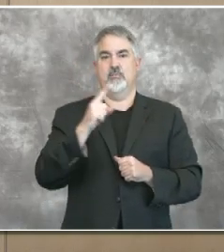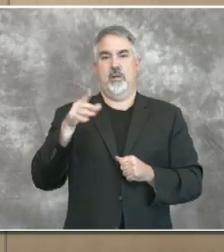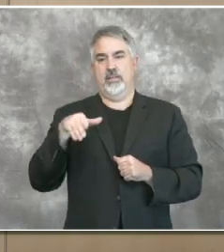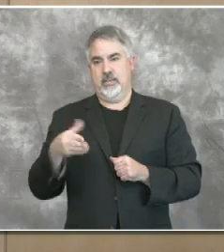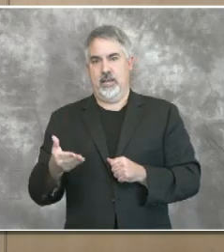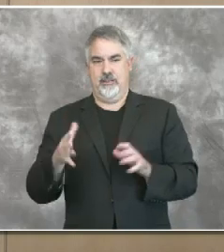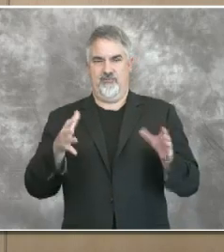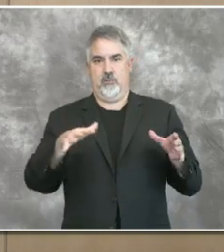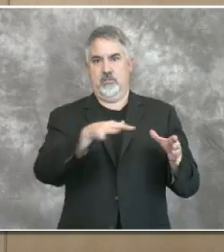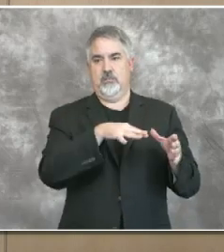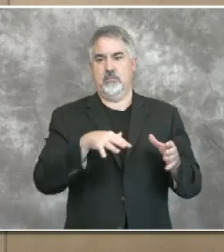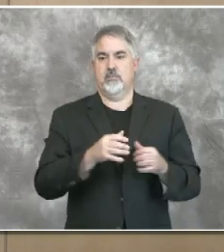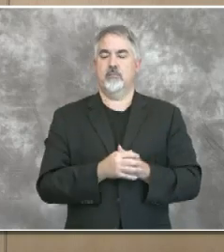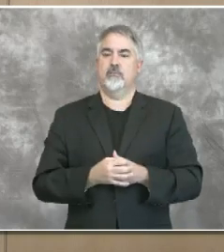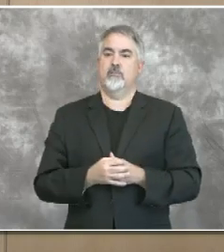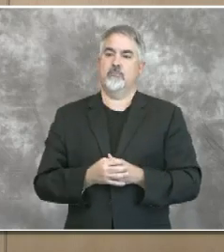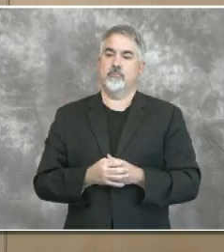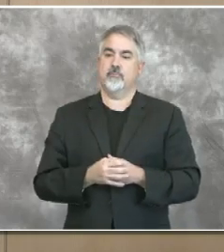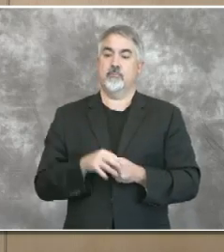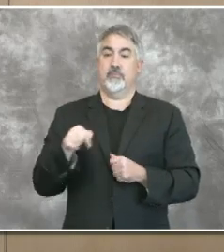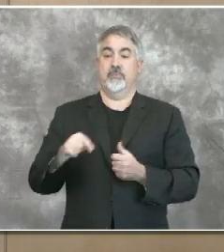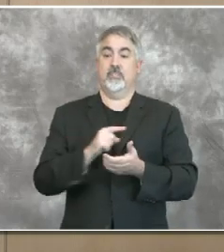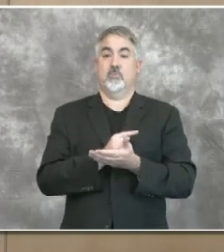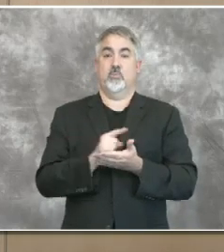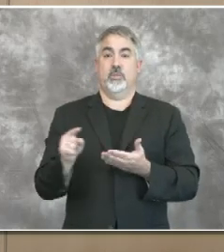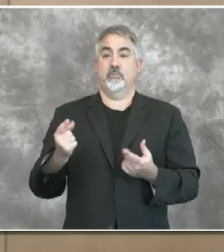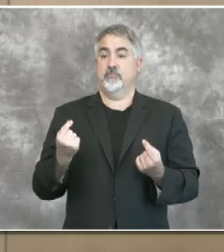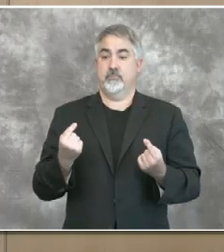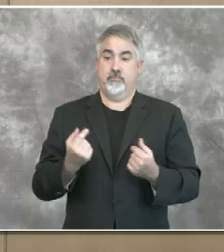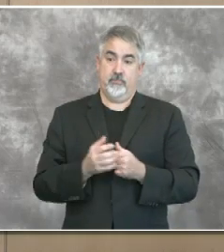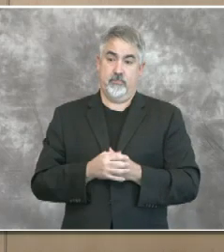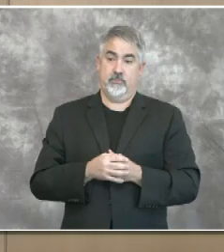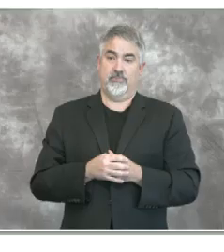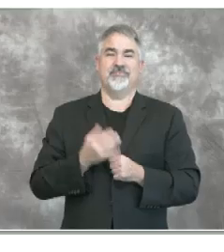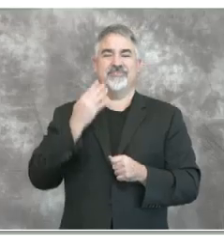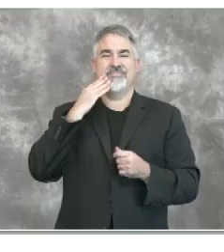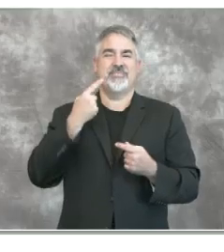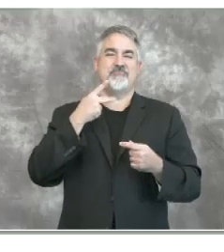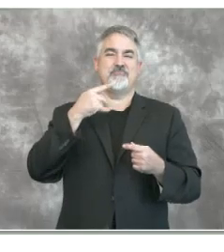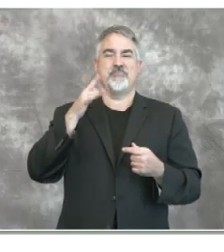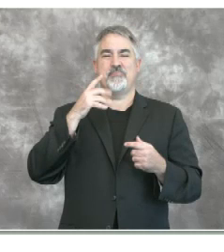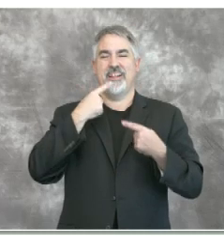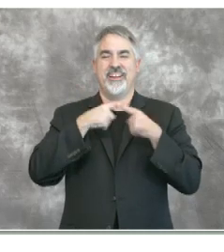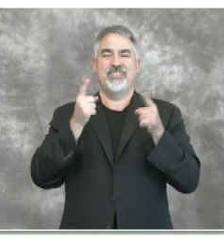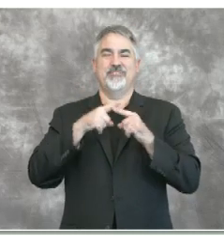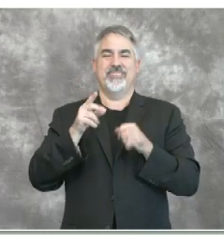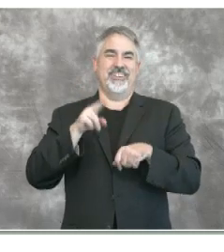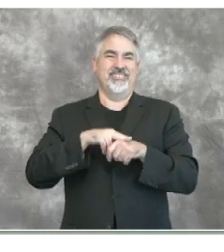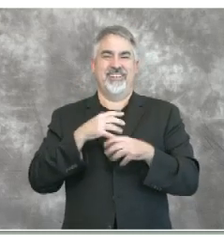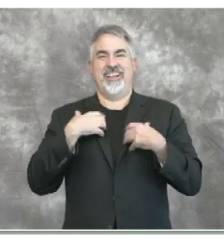Lastly, this week is National Public Health Week, and we recognize